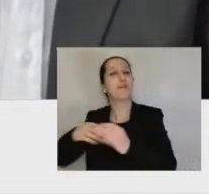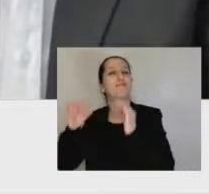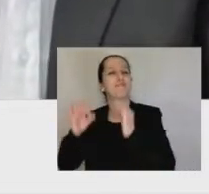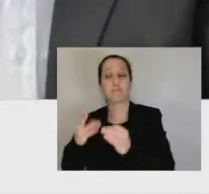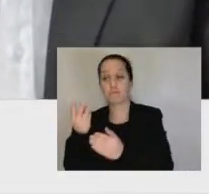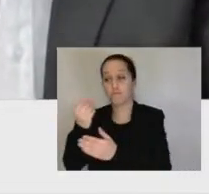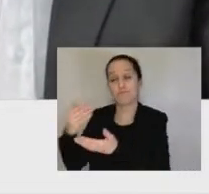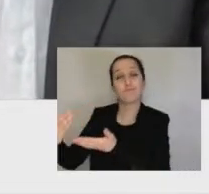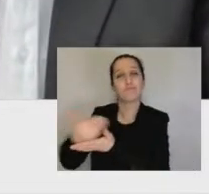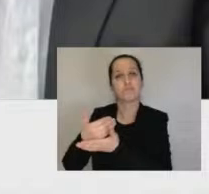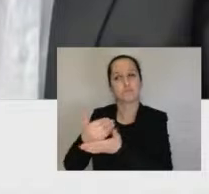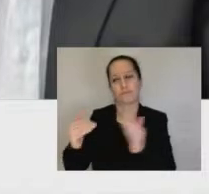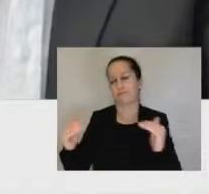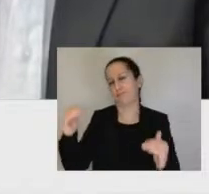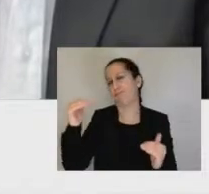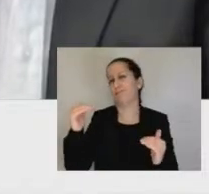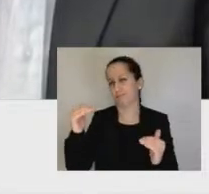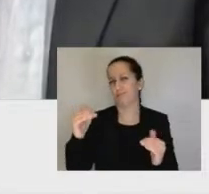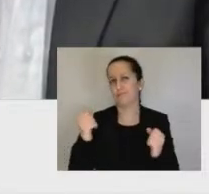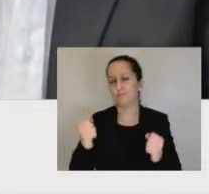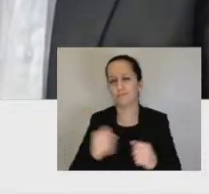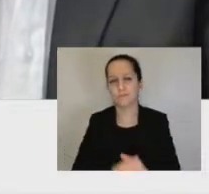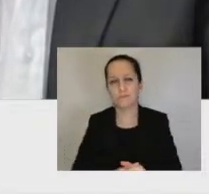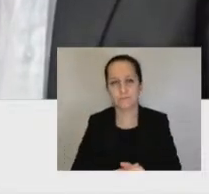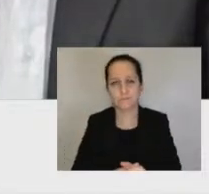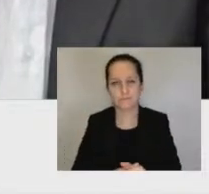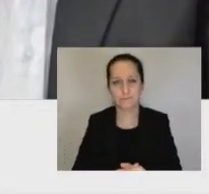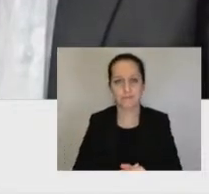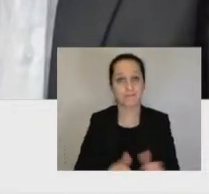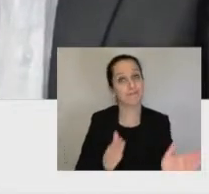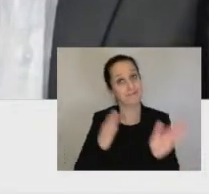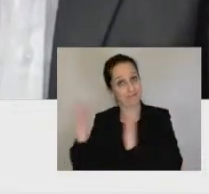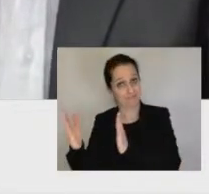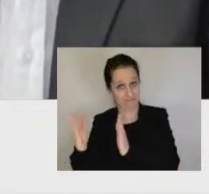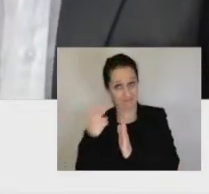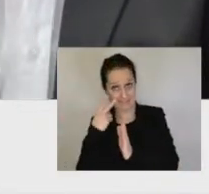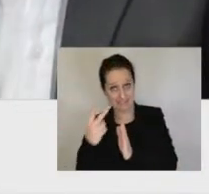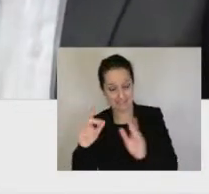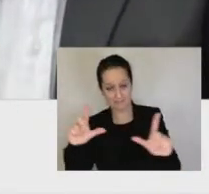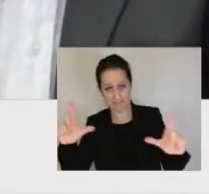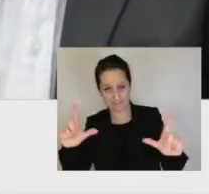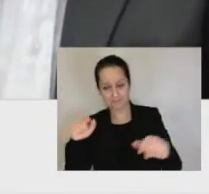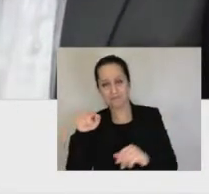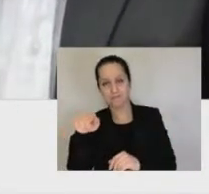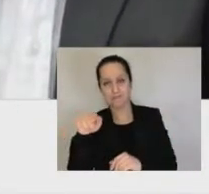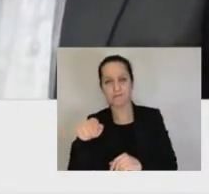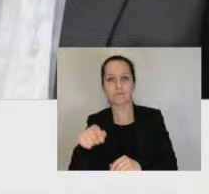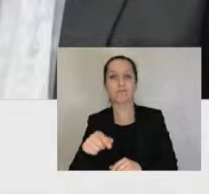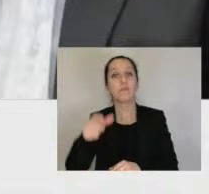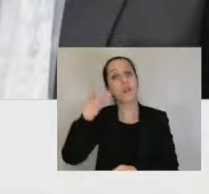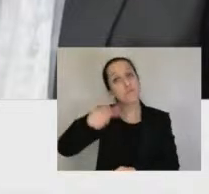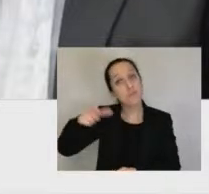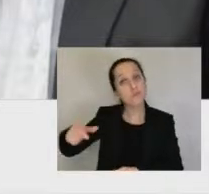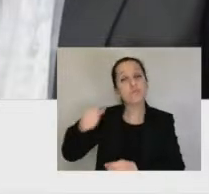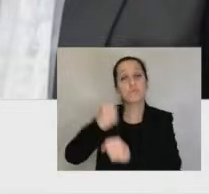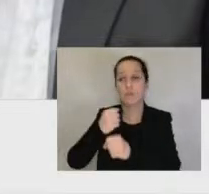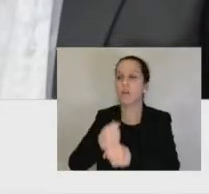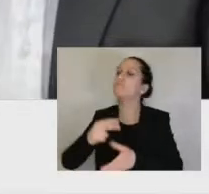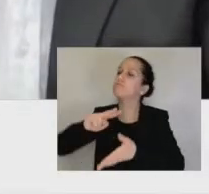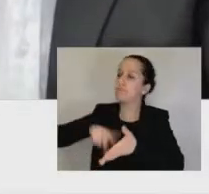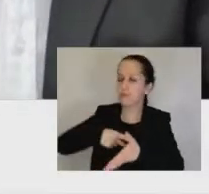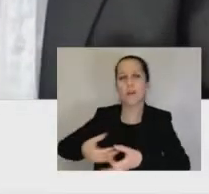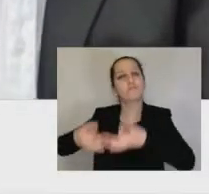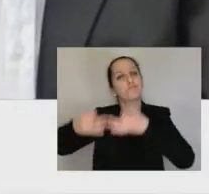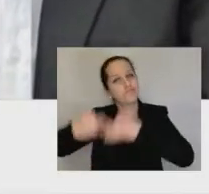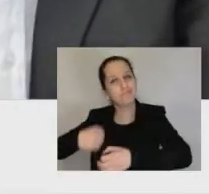informal workers is very different. On the right side of the screen, you can see how